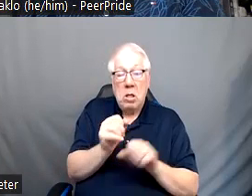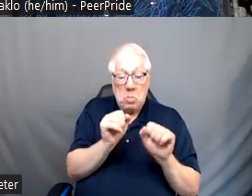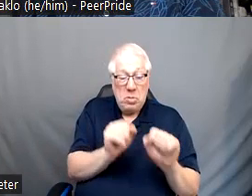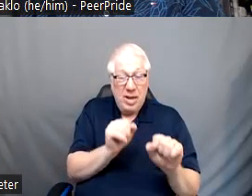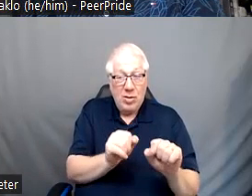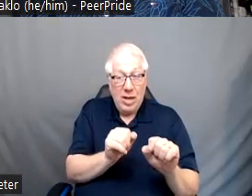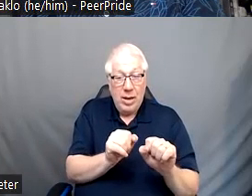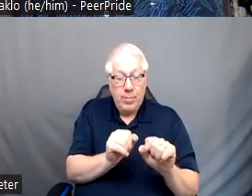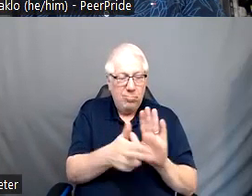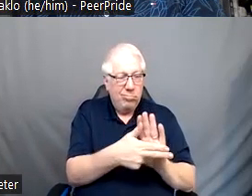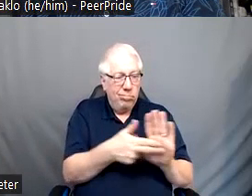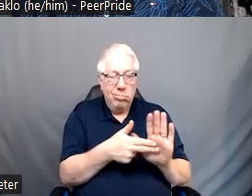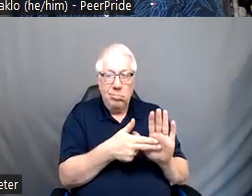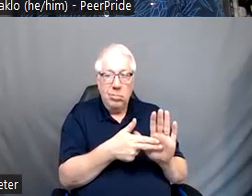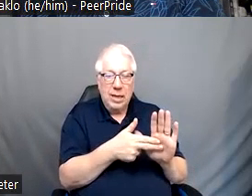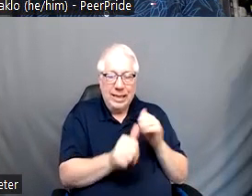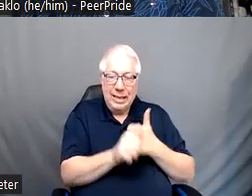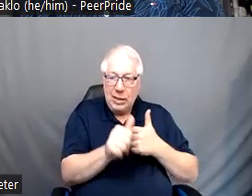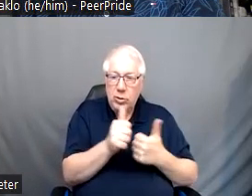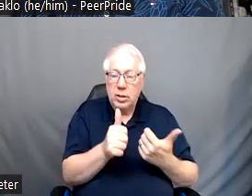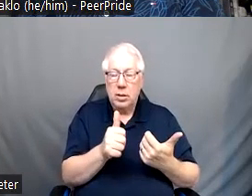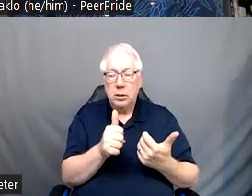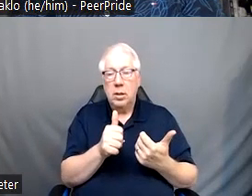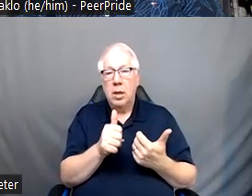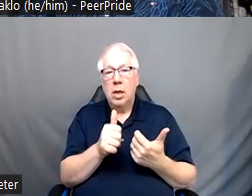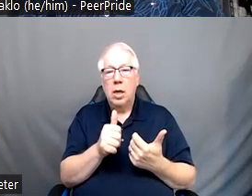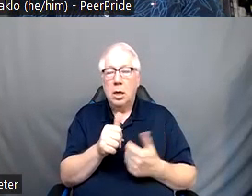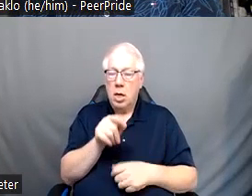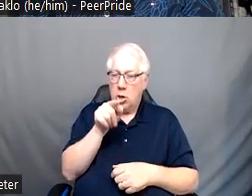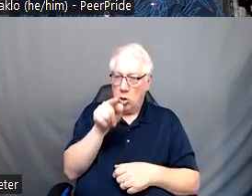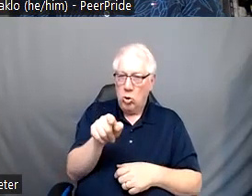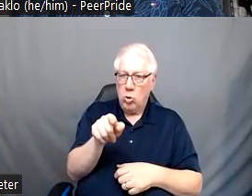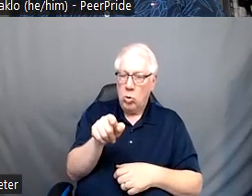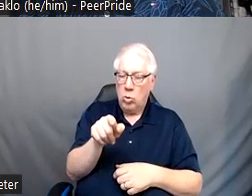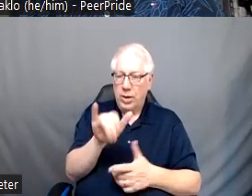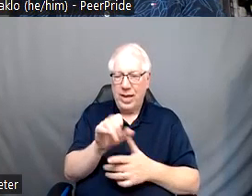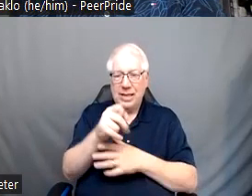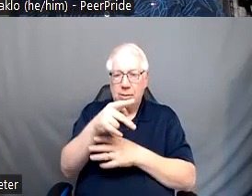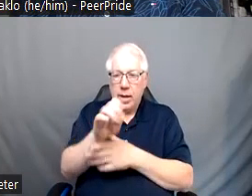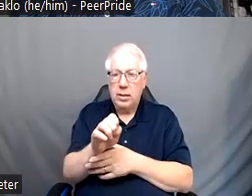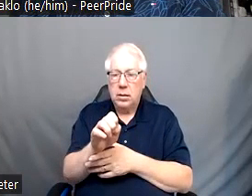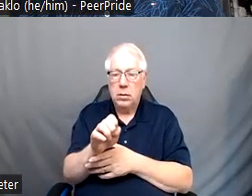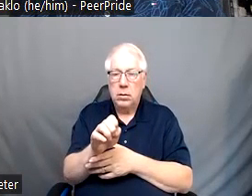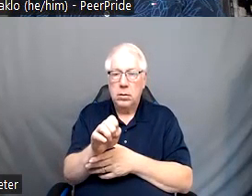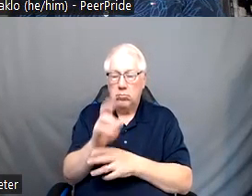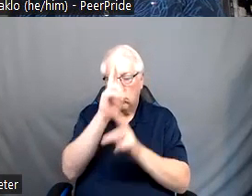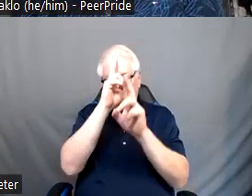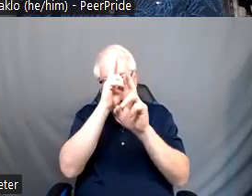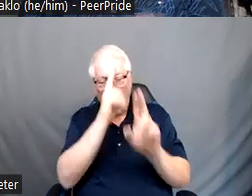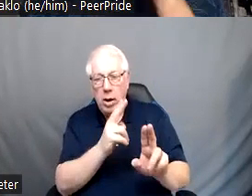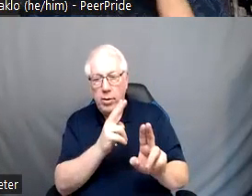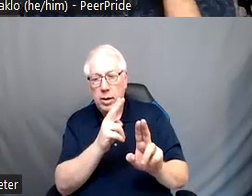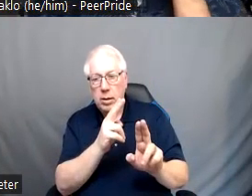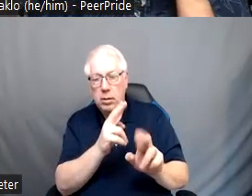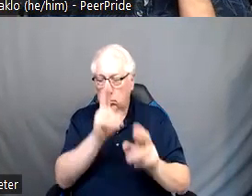be stigmatizing, could potentially be dangerous, that you are then in that space where you are, honoring them and